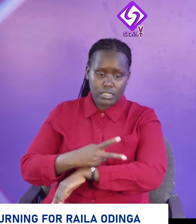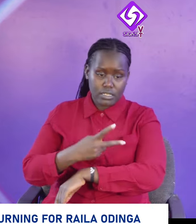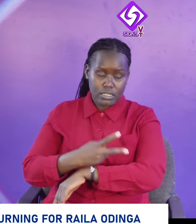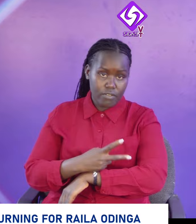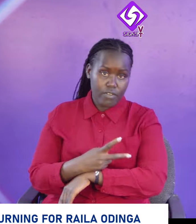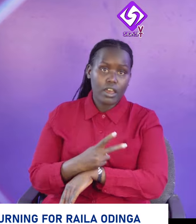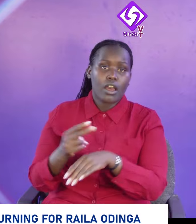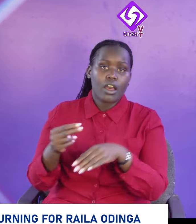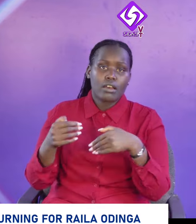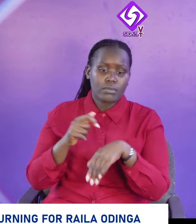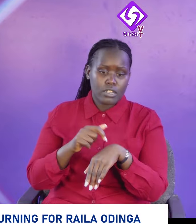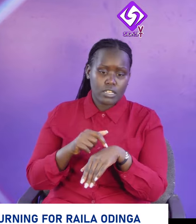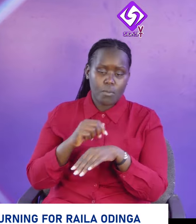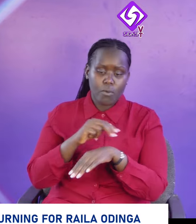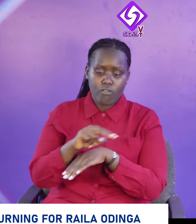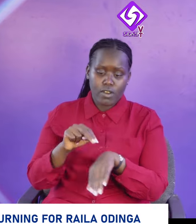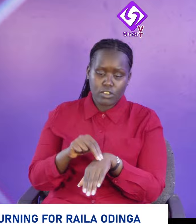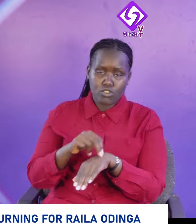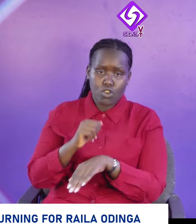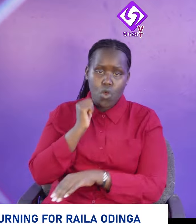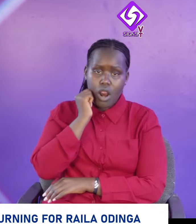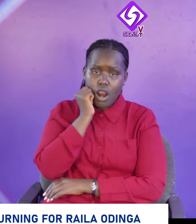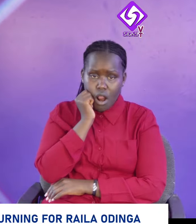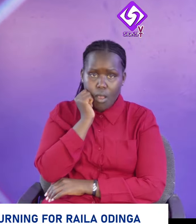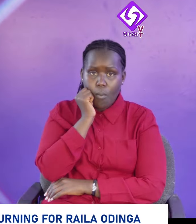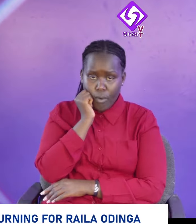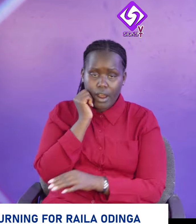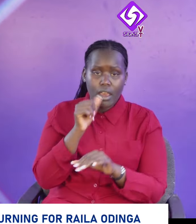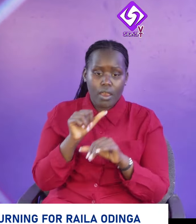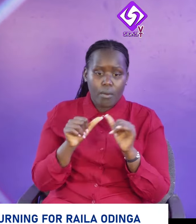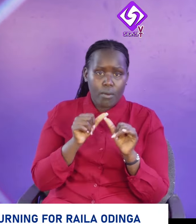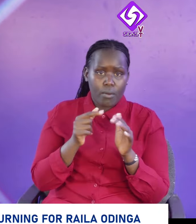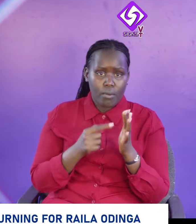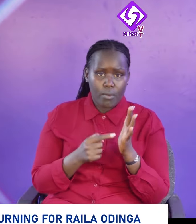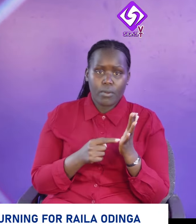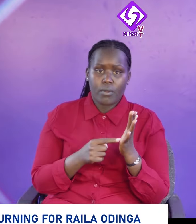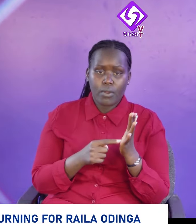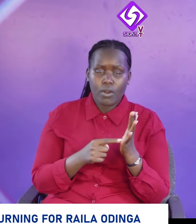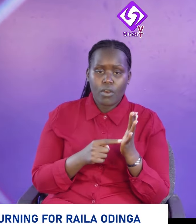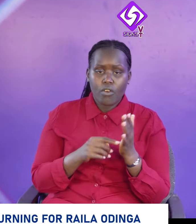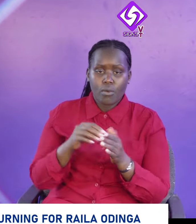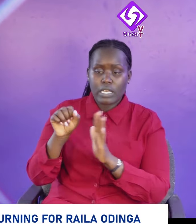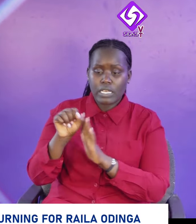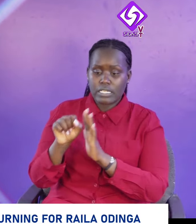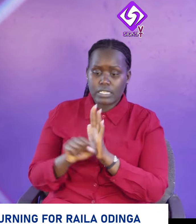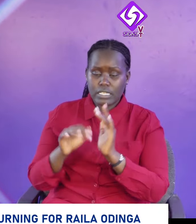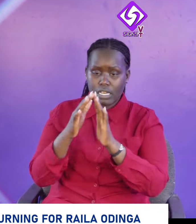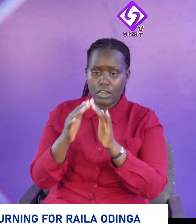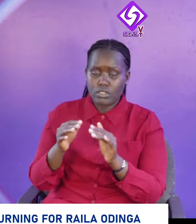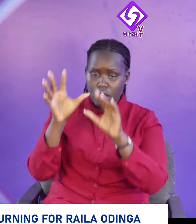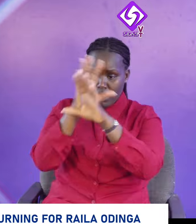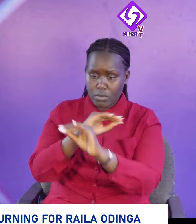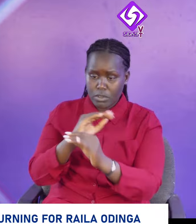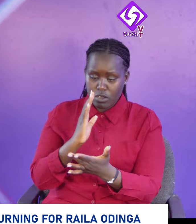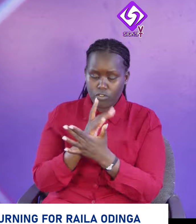of national mourning. In a solemn national address delivered from State House, the President confirmed that